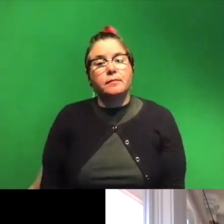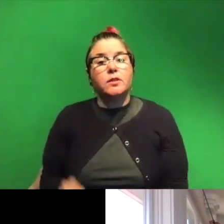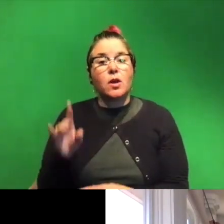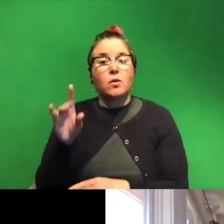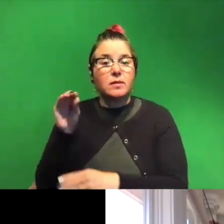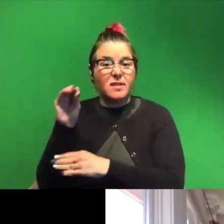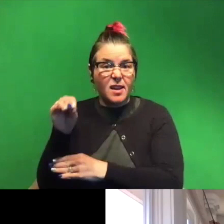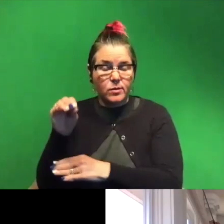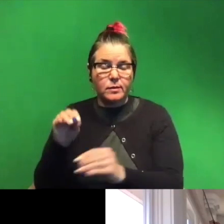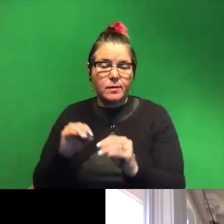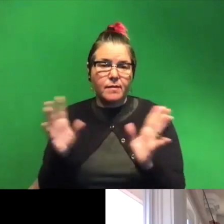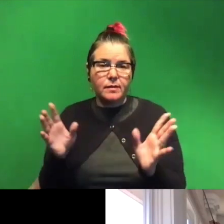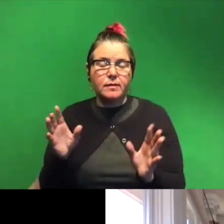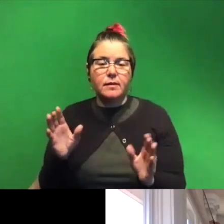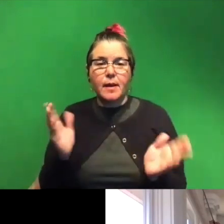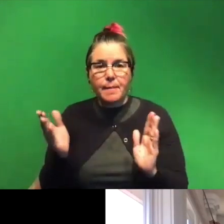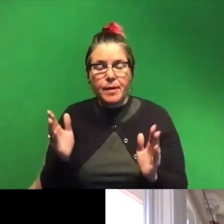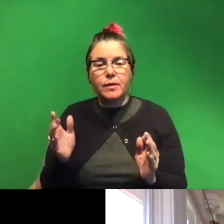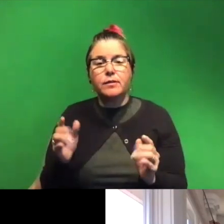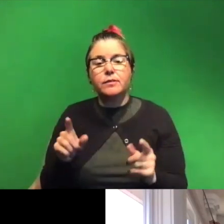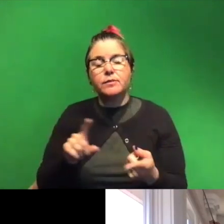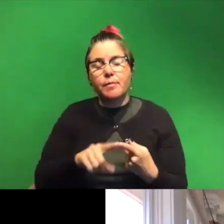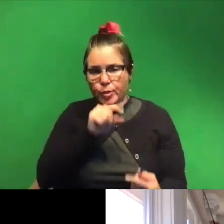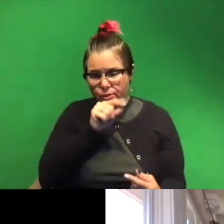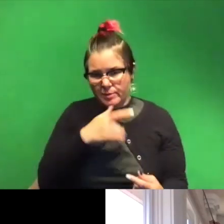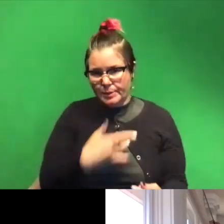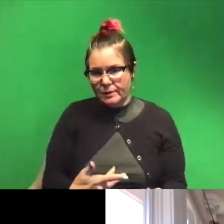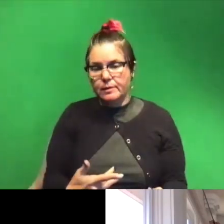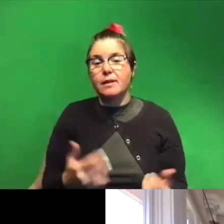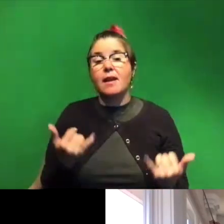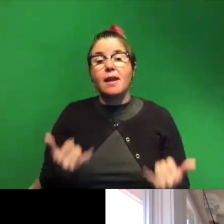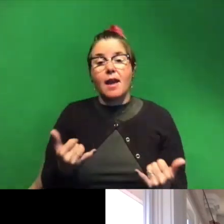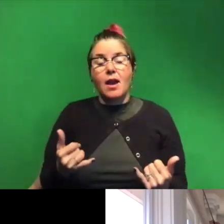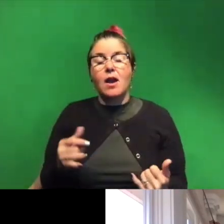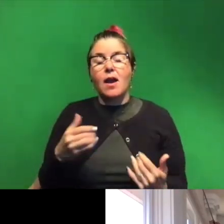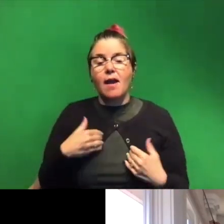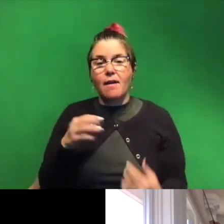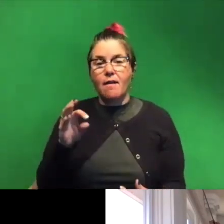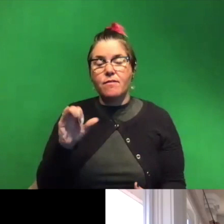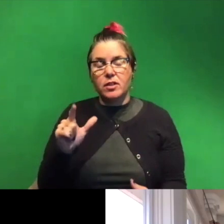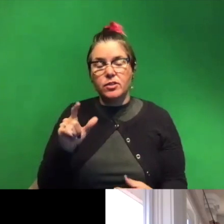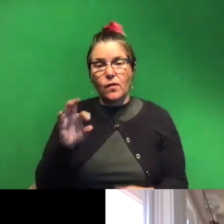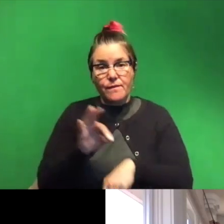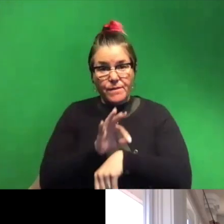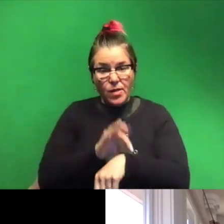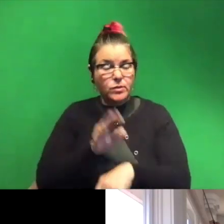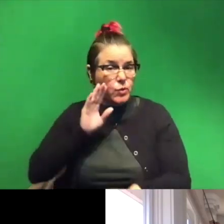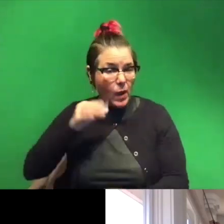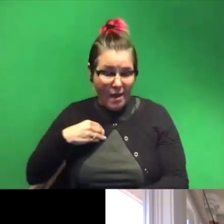dinosaurs, obviously we compare dinosaurs to birds a lot. And now that we have fossilized feathers, we know that they had